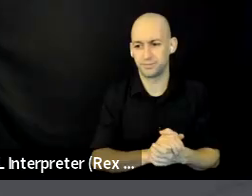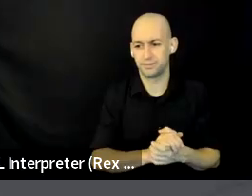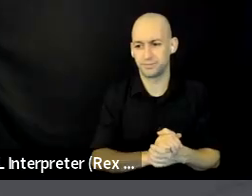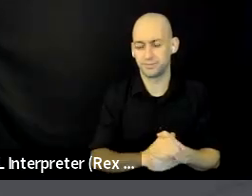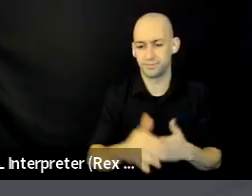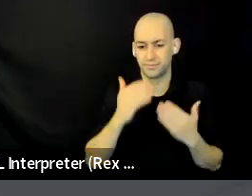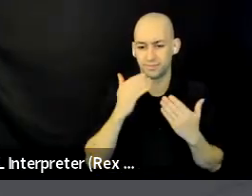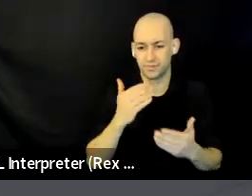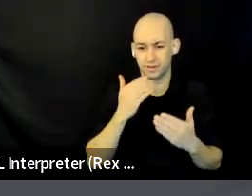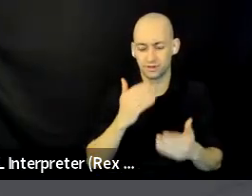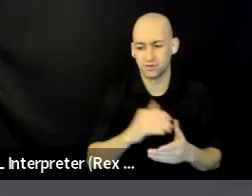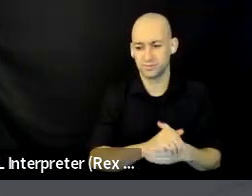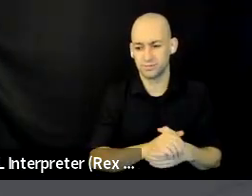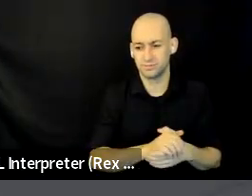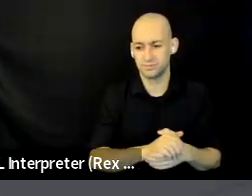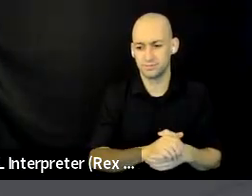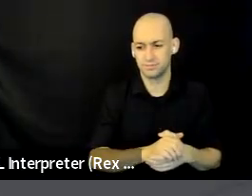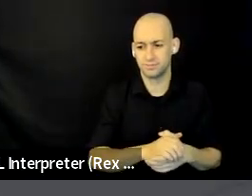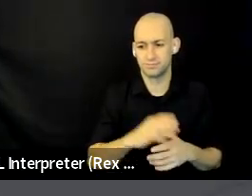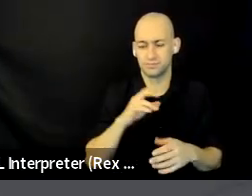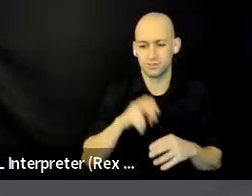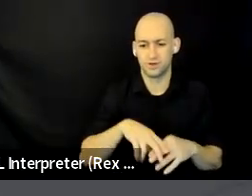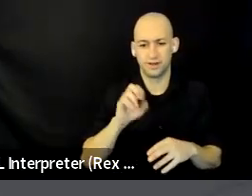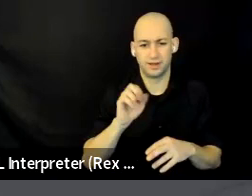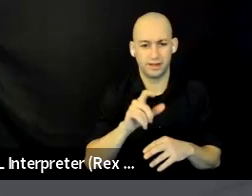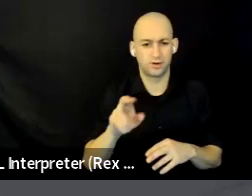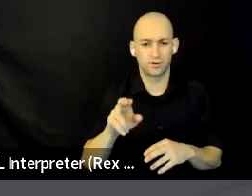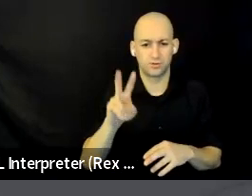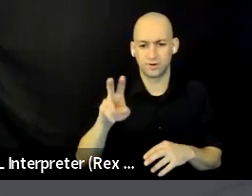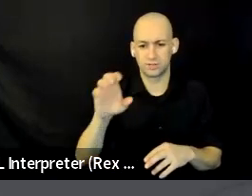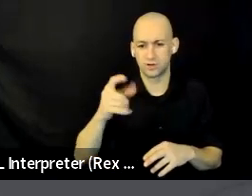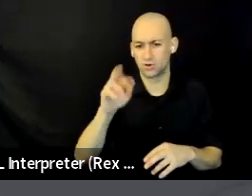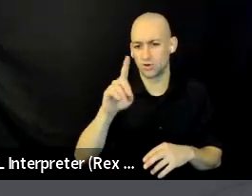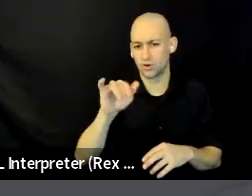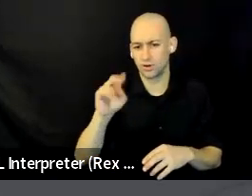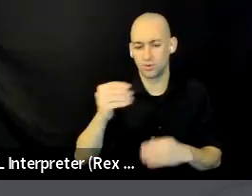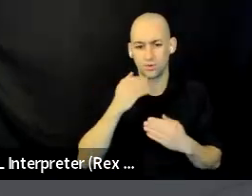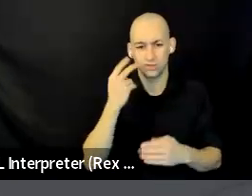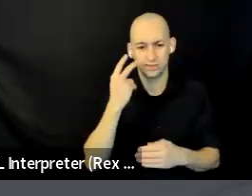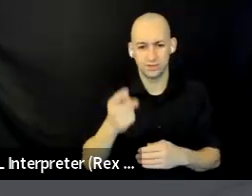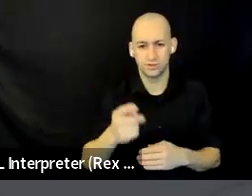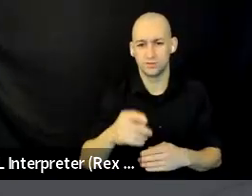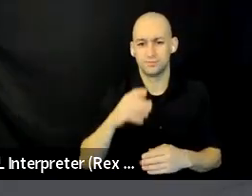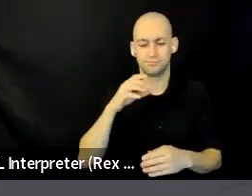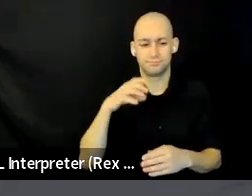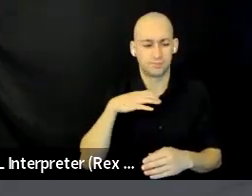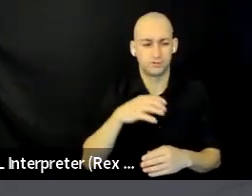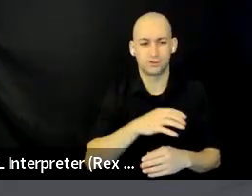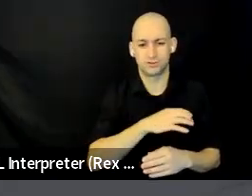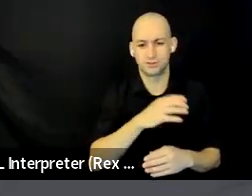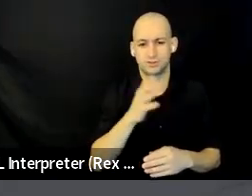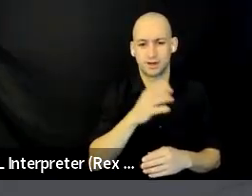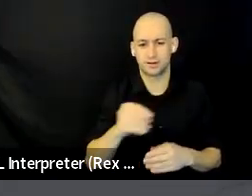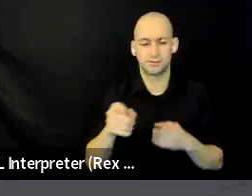Thank you. So Chair Eager, Vice Chair Gardino, nice to see you, and commissioners and